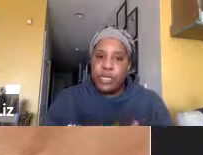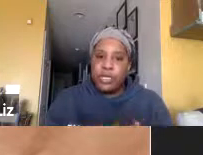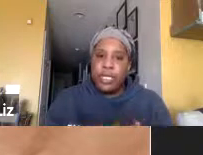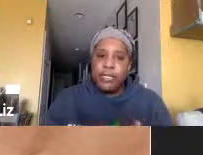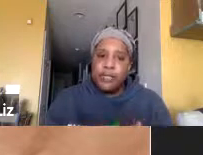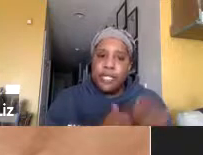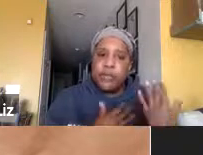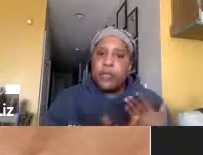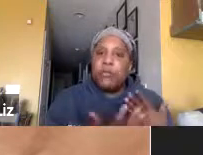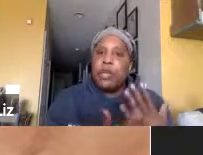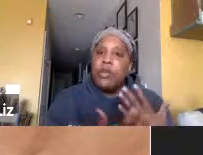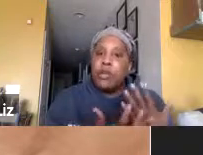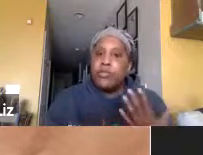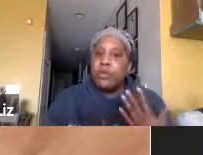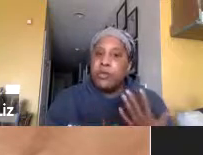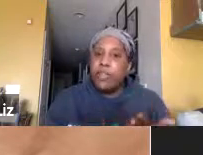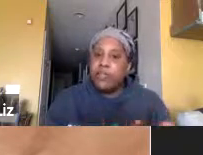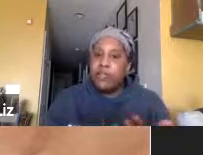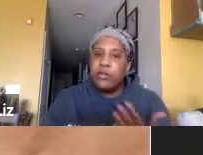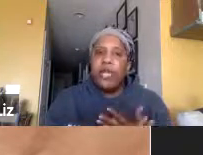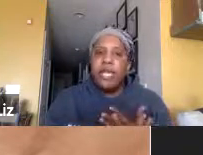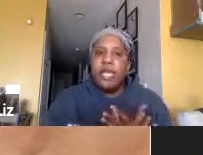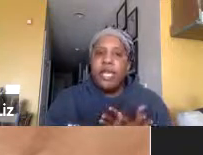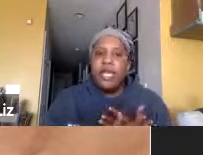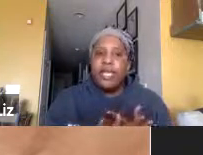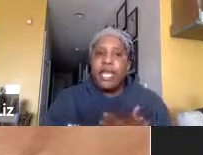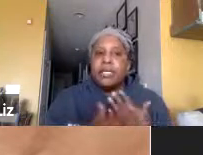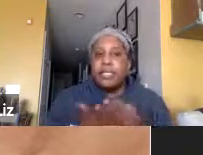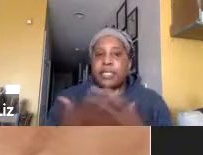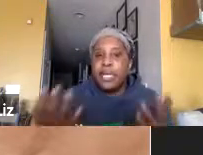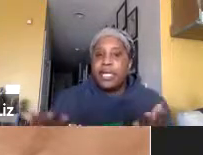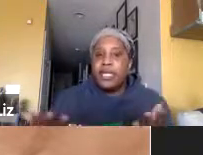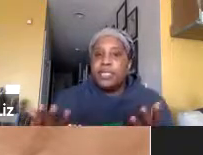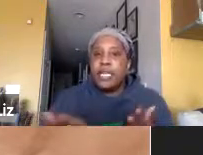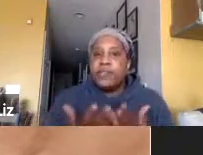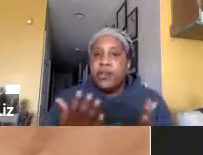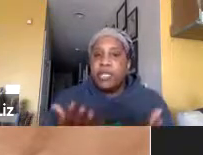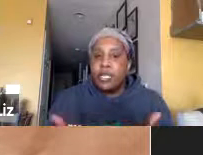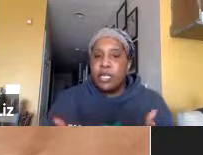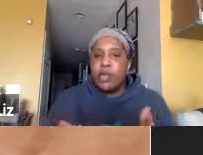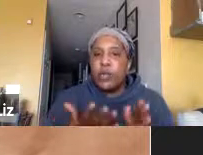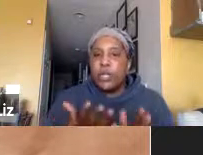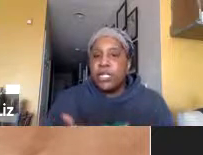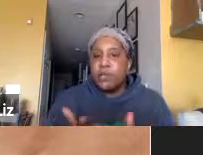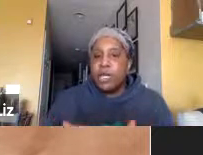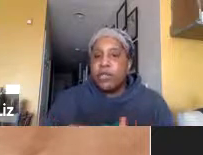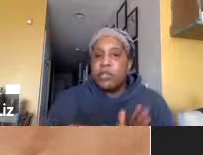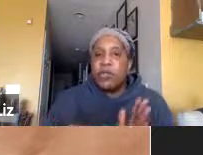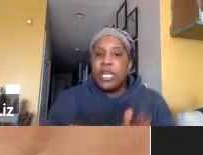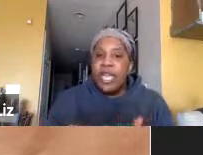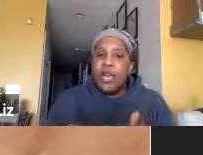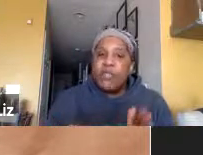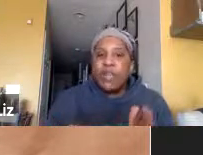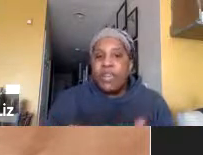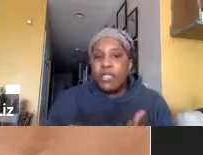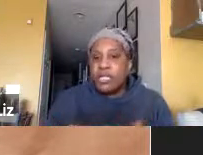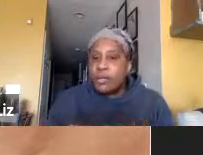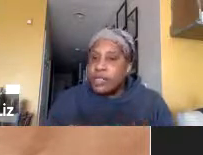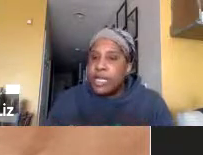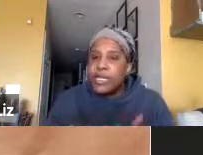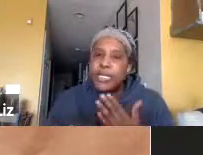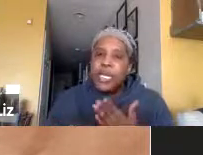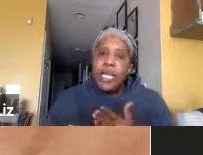your business so that you can run off your own revenue? And as it stands, as far as I know, with these models right now, they're